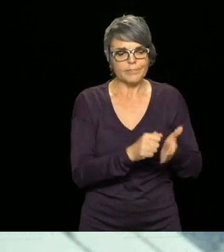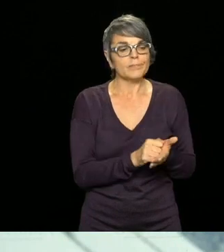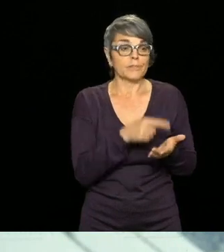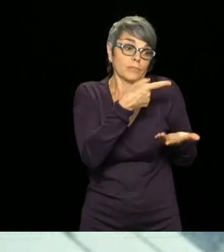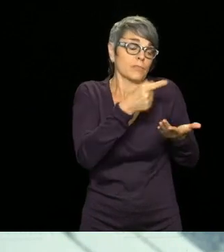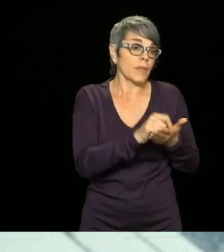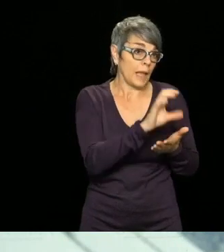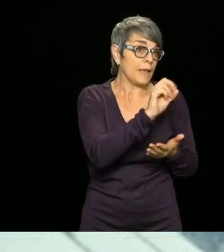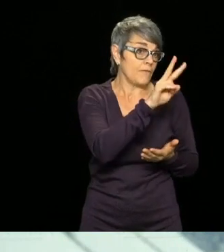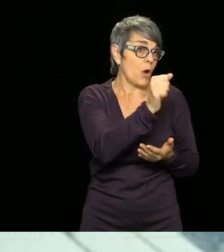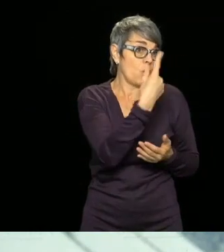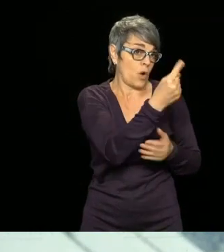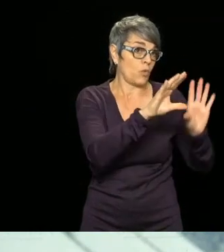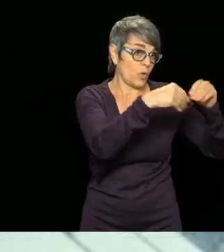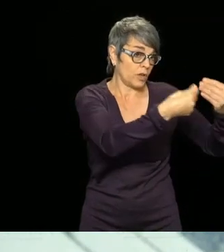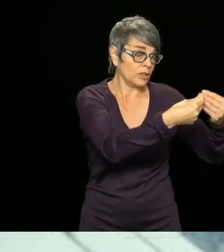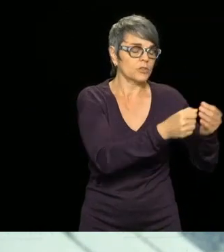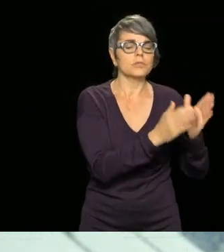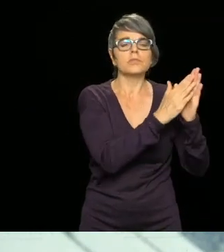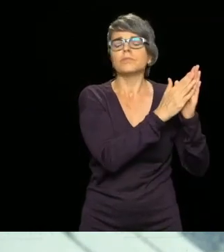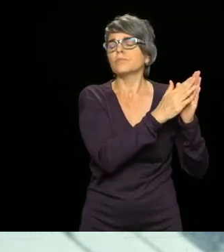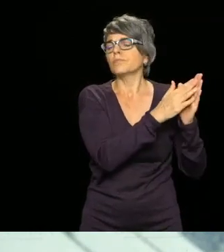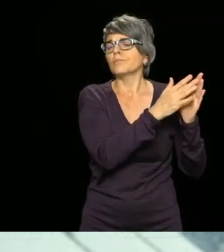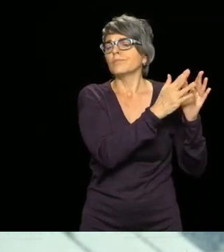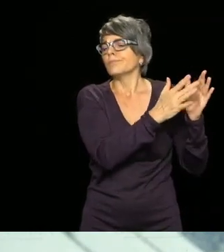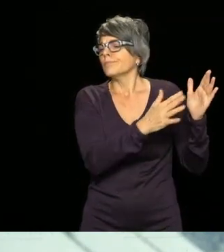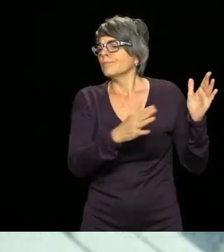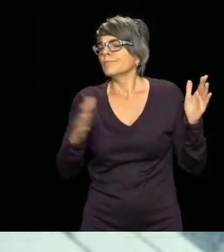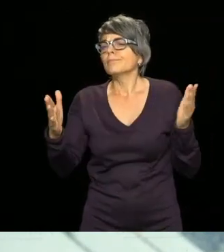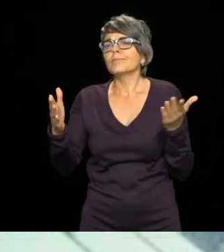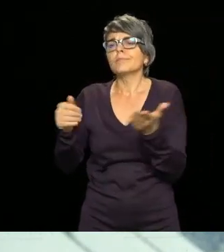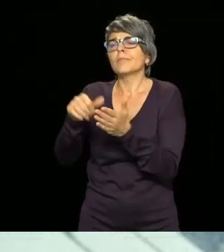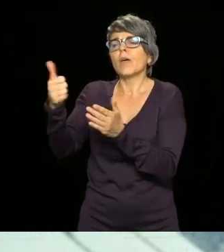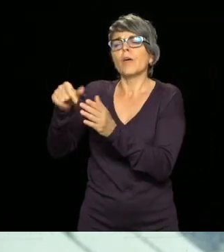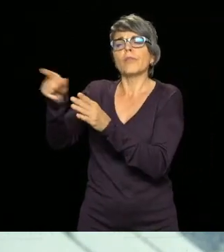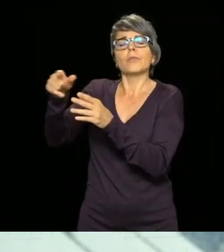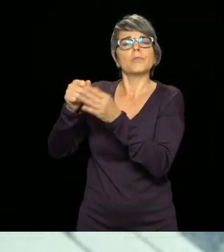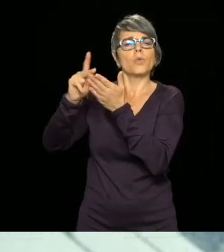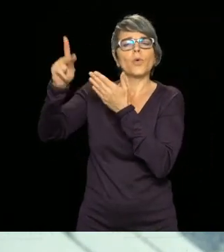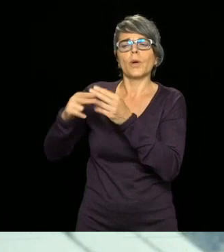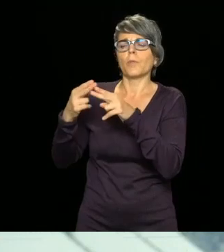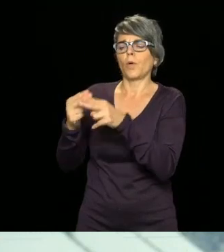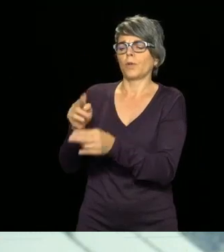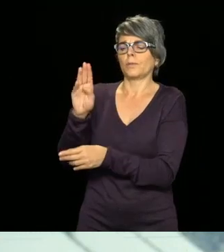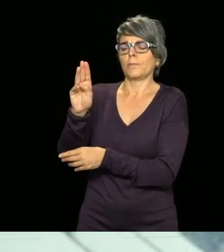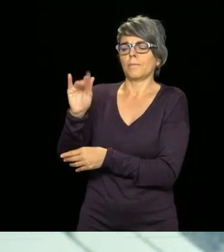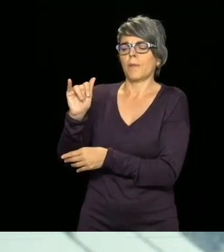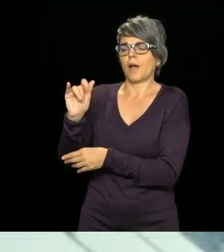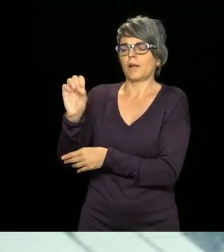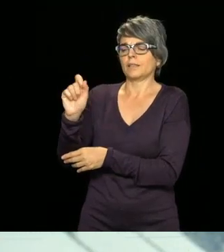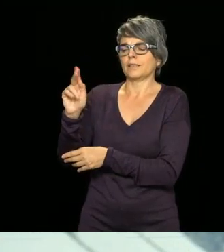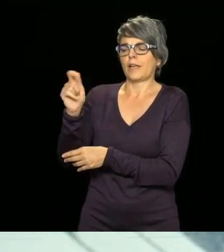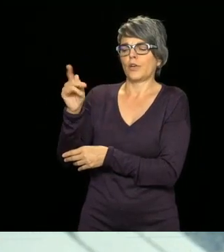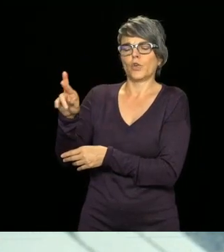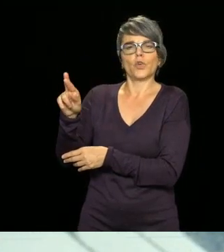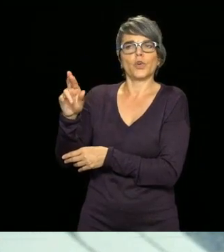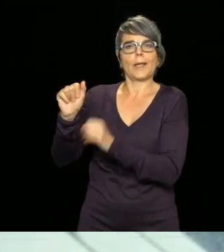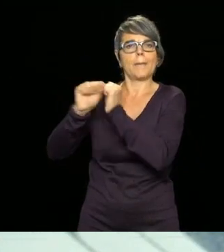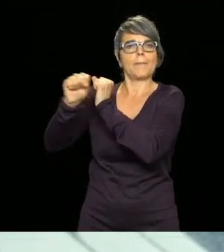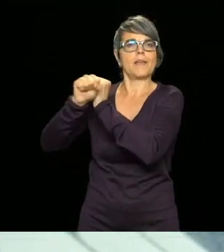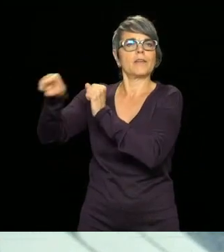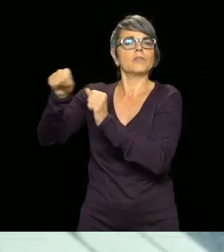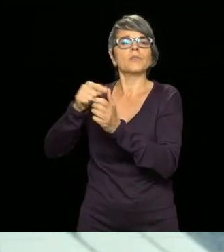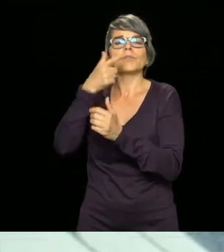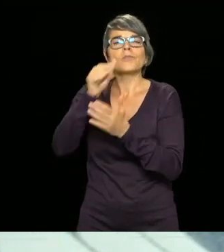In fact, all the way to the Be a Bystander campaign that is has been spearheaded by the BC Lions, for